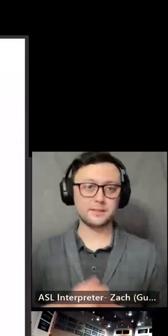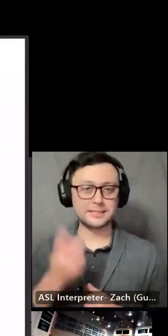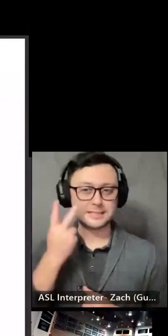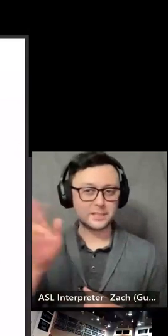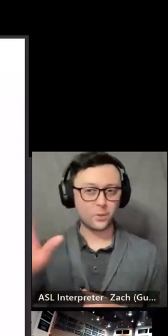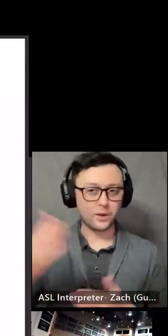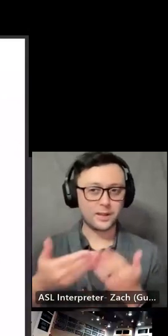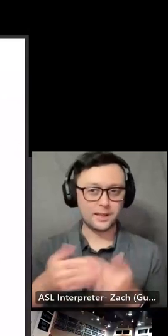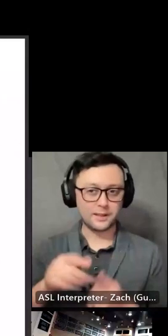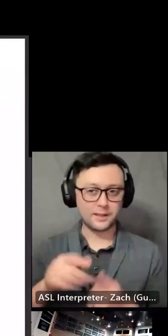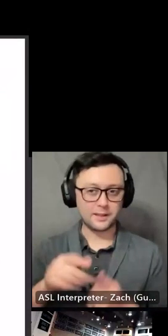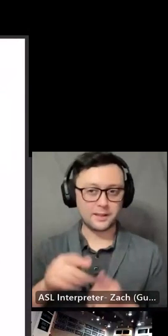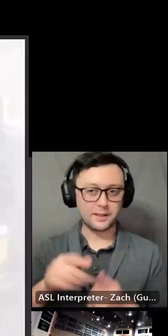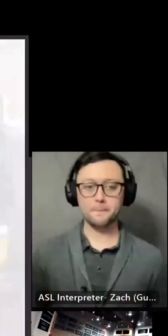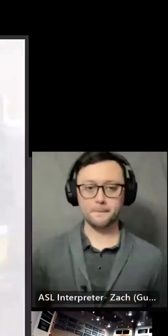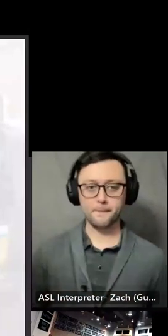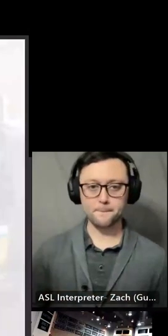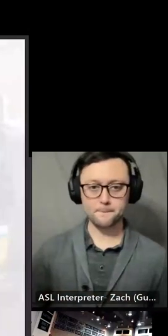hand up.